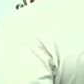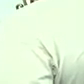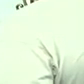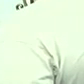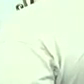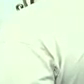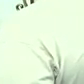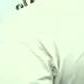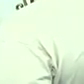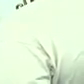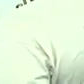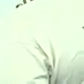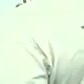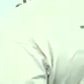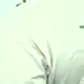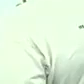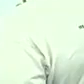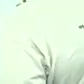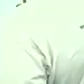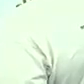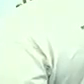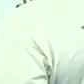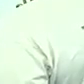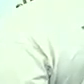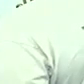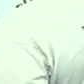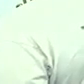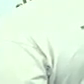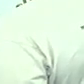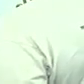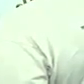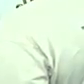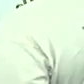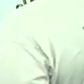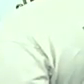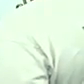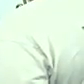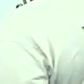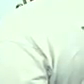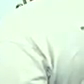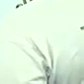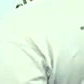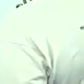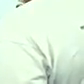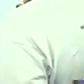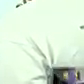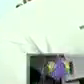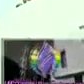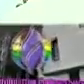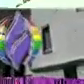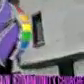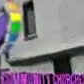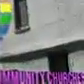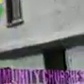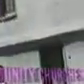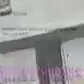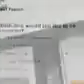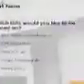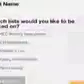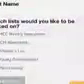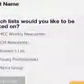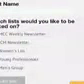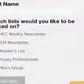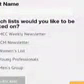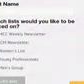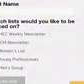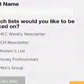ministry. Wherever you are in the world, we are so excited to embrace you, to hear from you, and to pray for you.